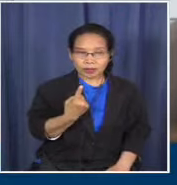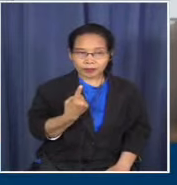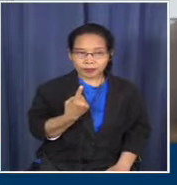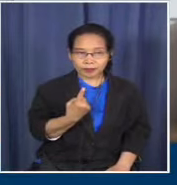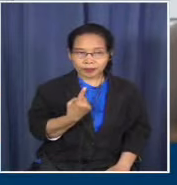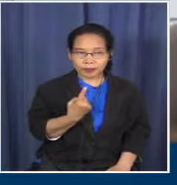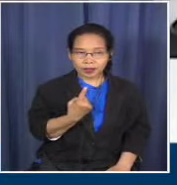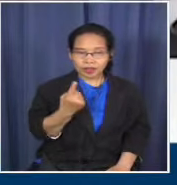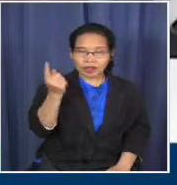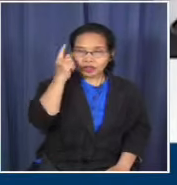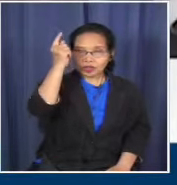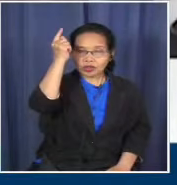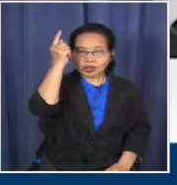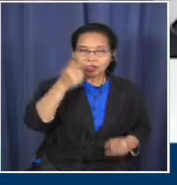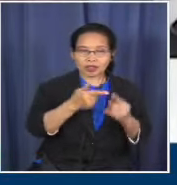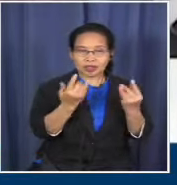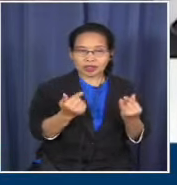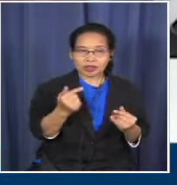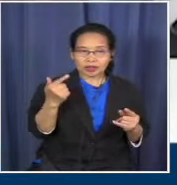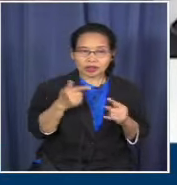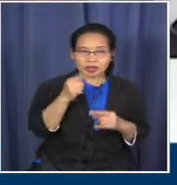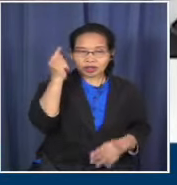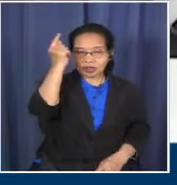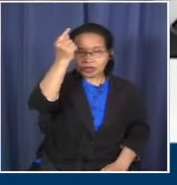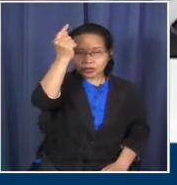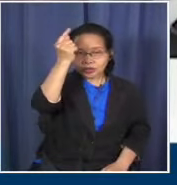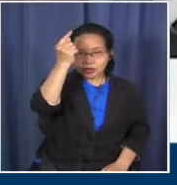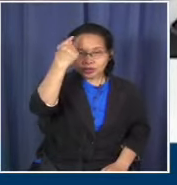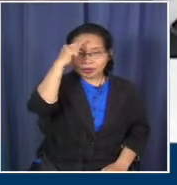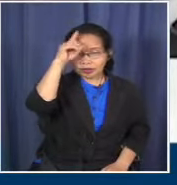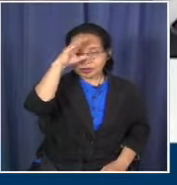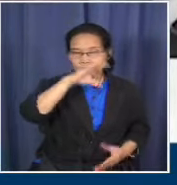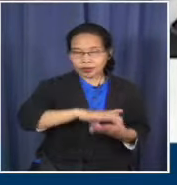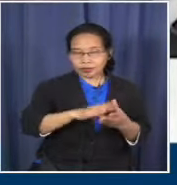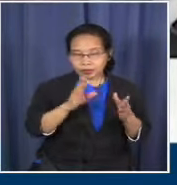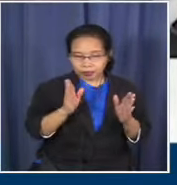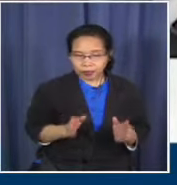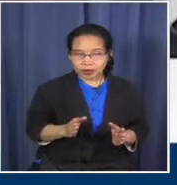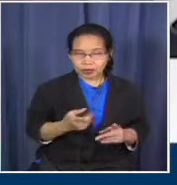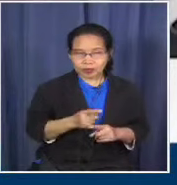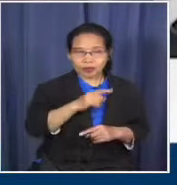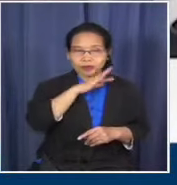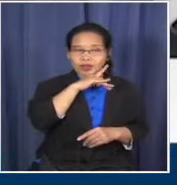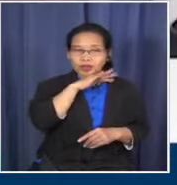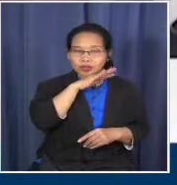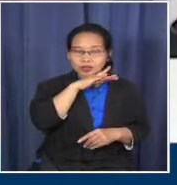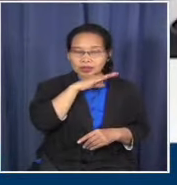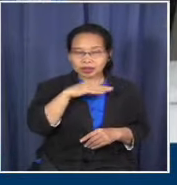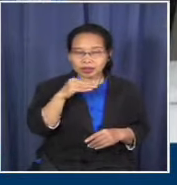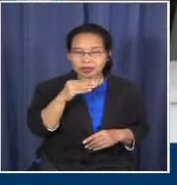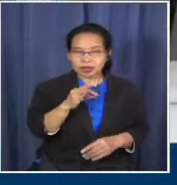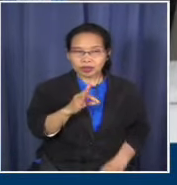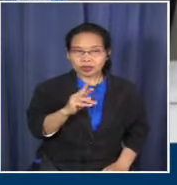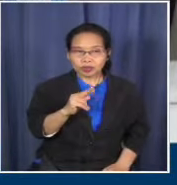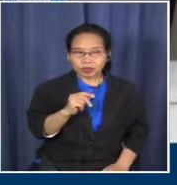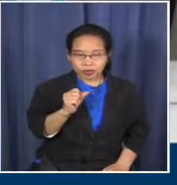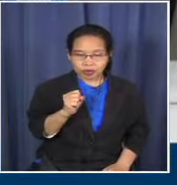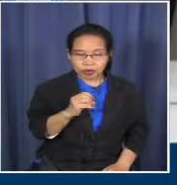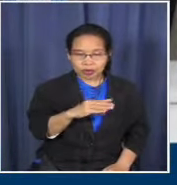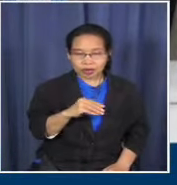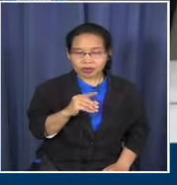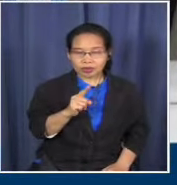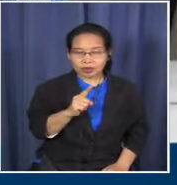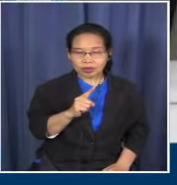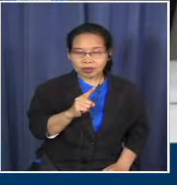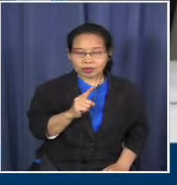You want to believe in theory that's only 200 years old, and even now, it's still a theory. For you to believe that man came